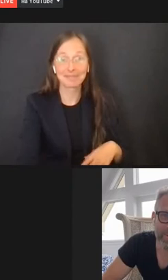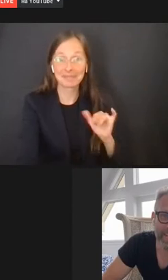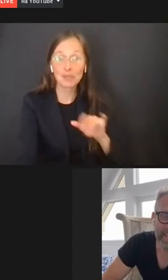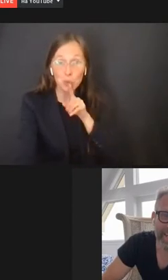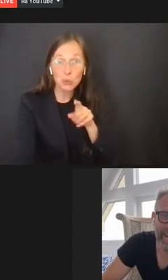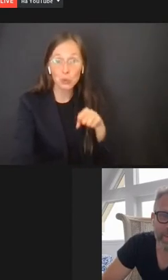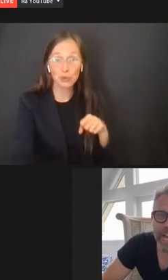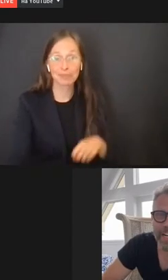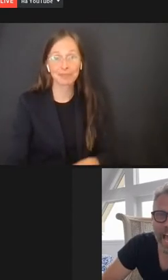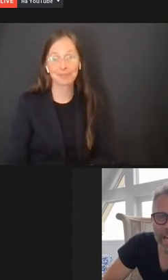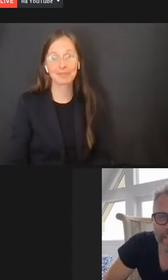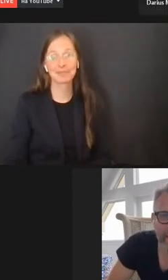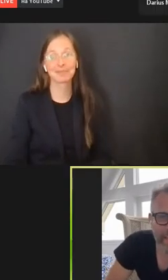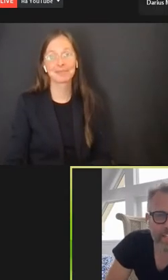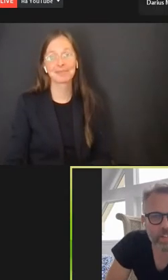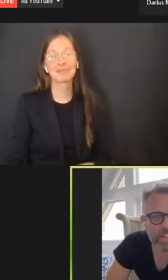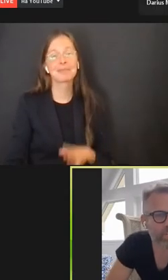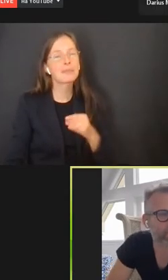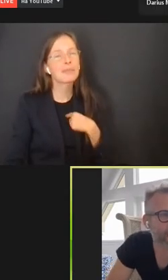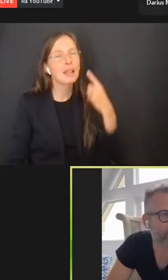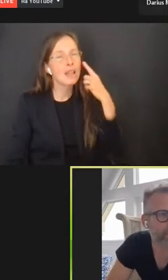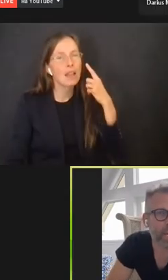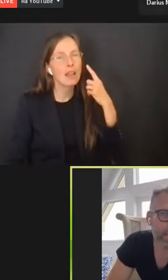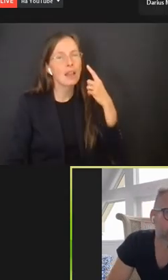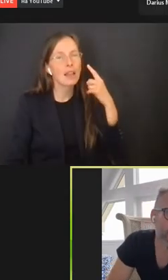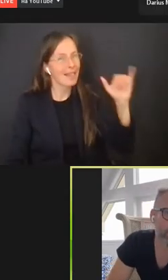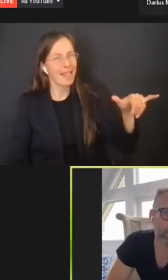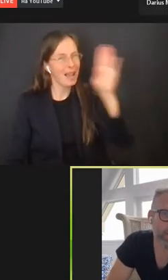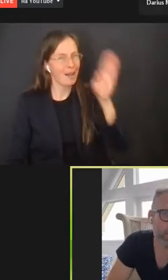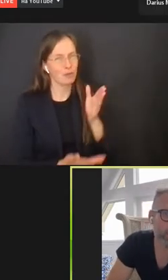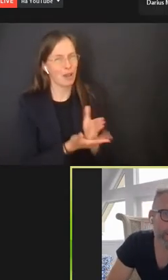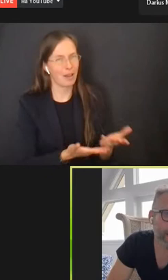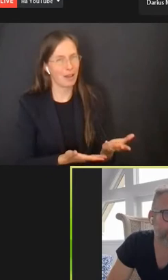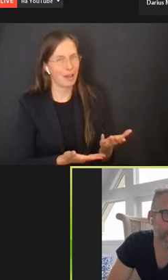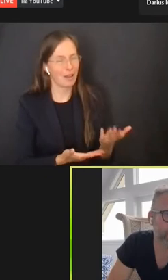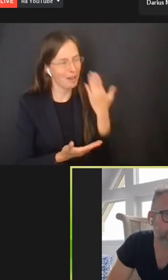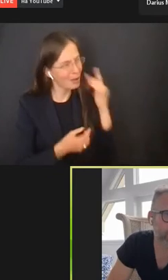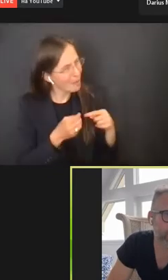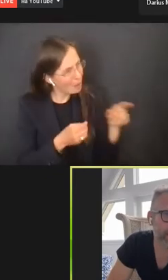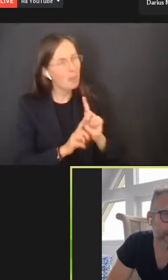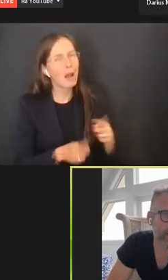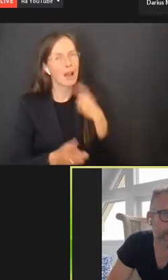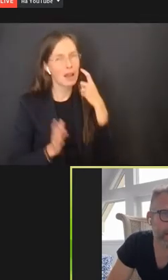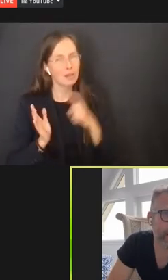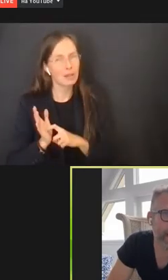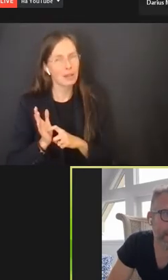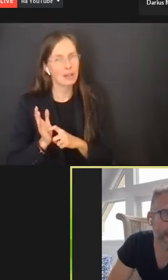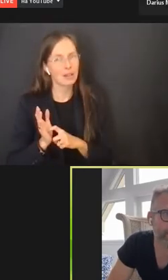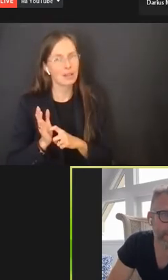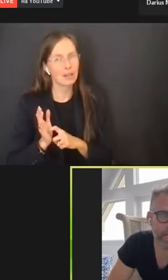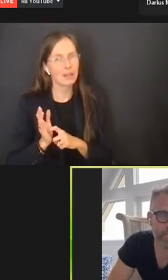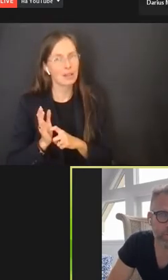true. And I think it never has stopped. You know, I don't know about you, but I have found that